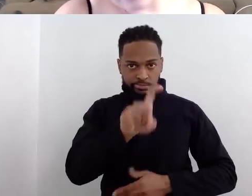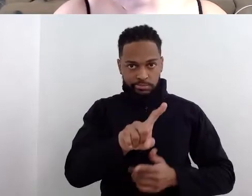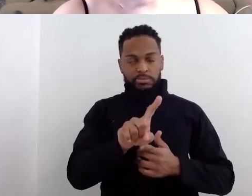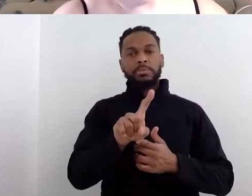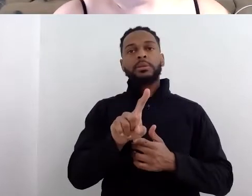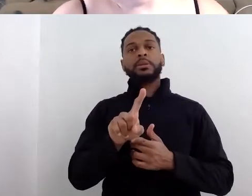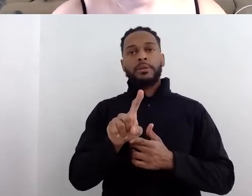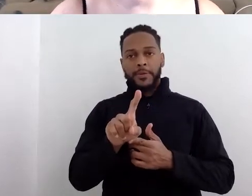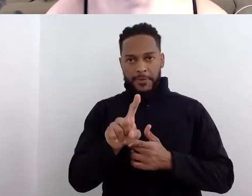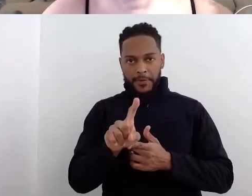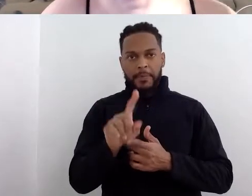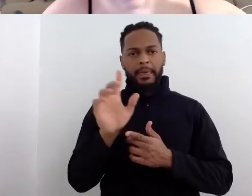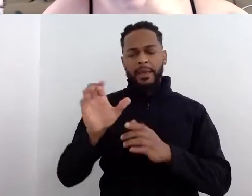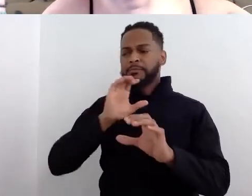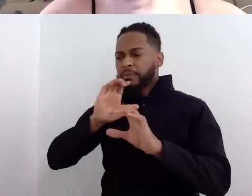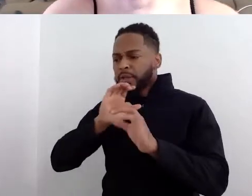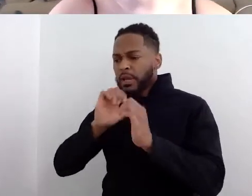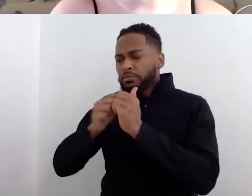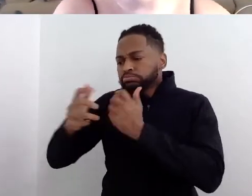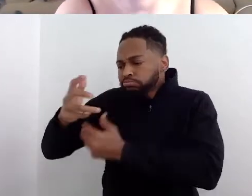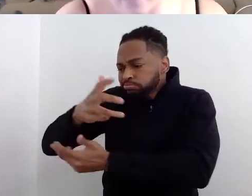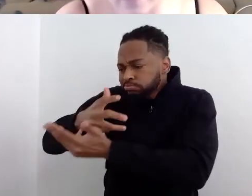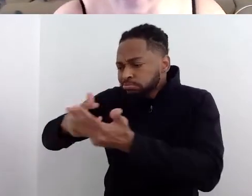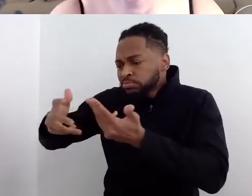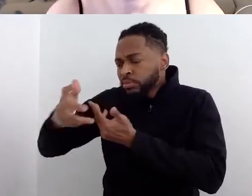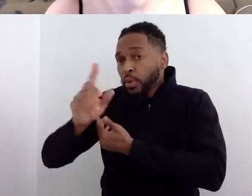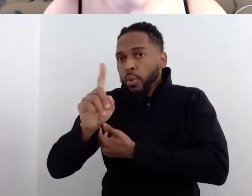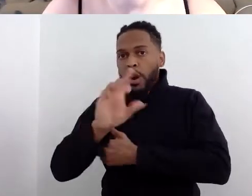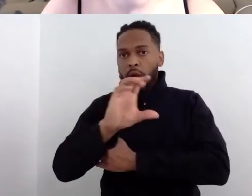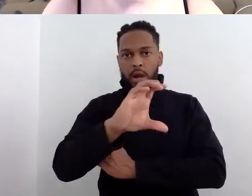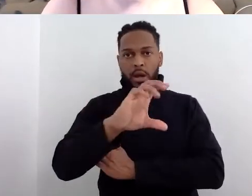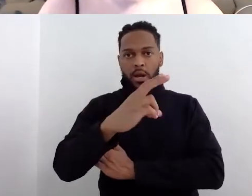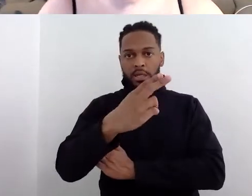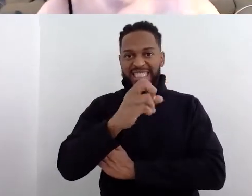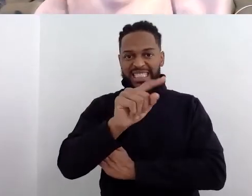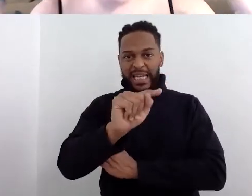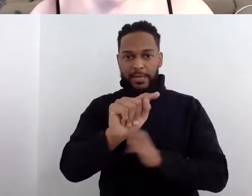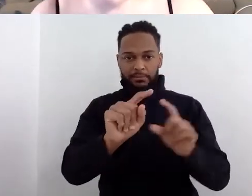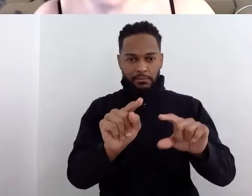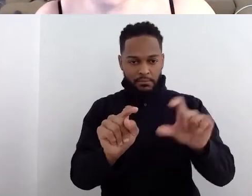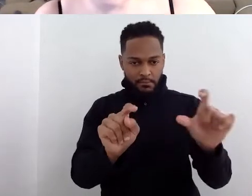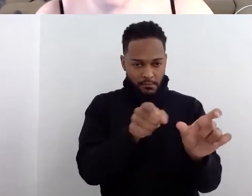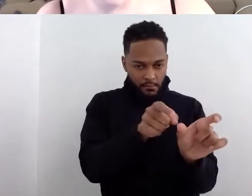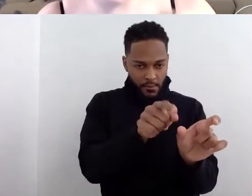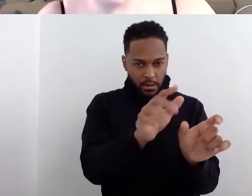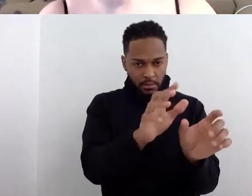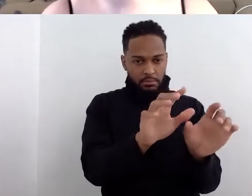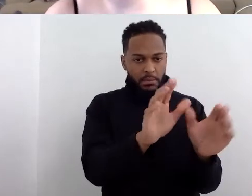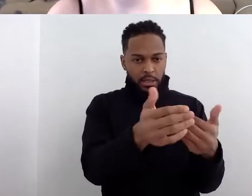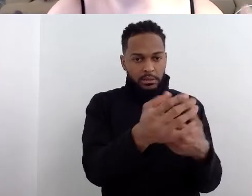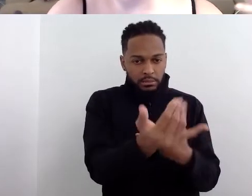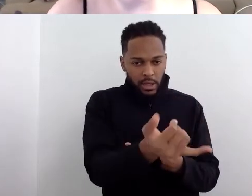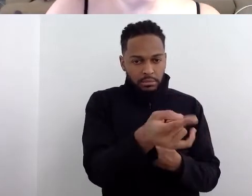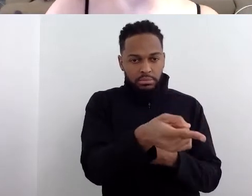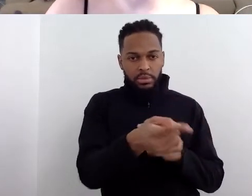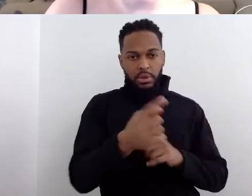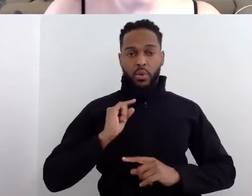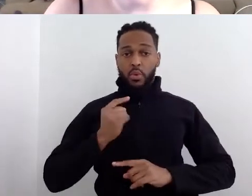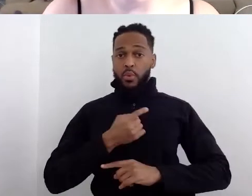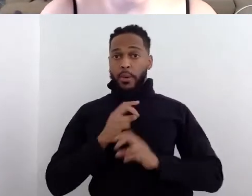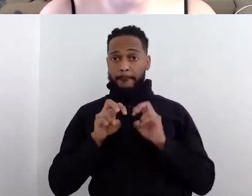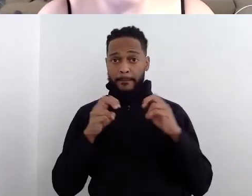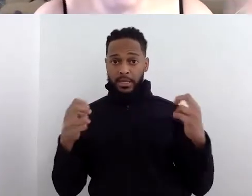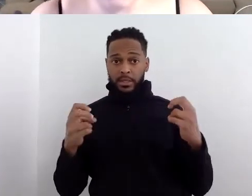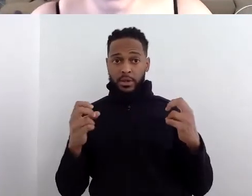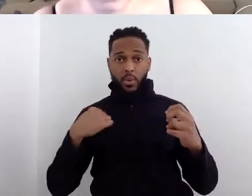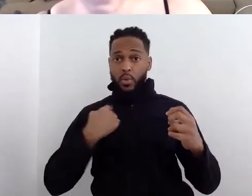chat amongst yourselves in the chat box. Also, we're in panelist view, so we can't see you, but you can see us.